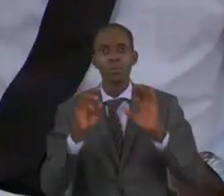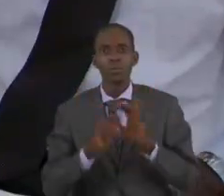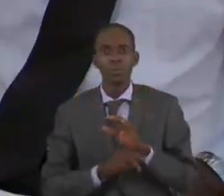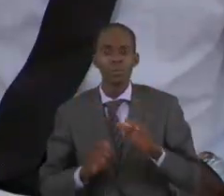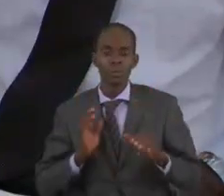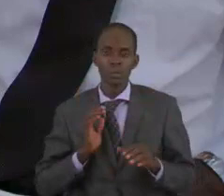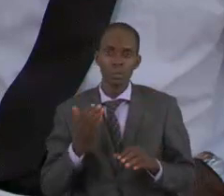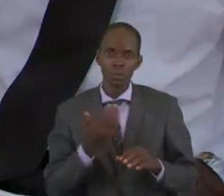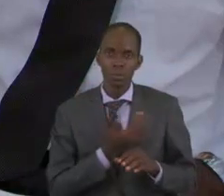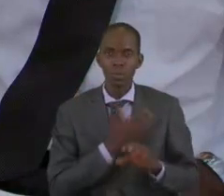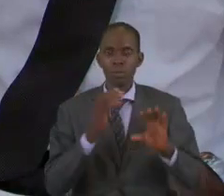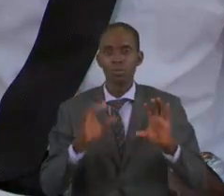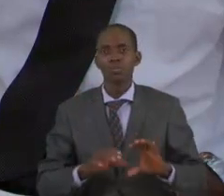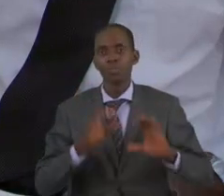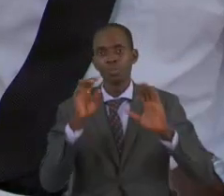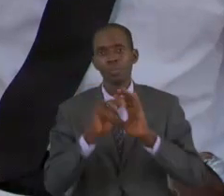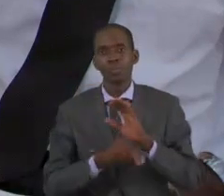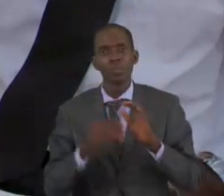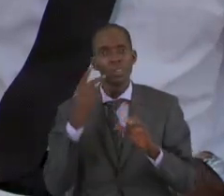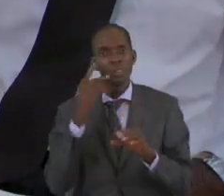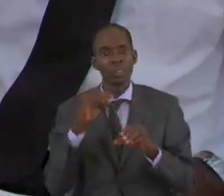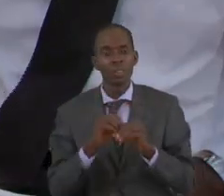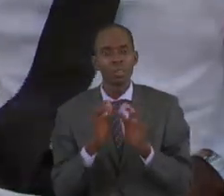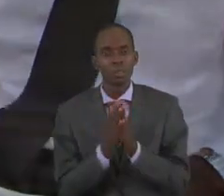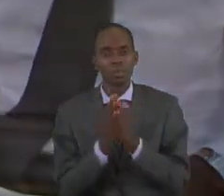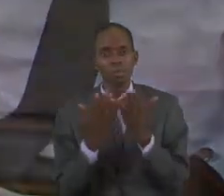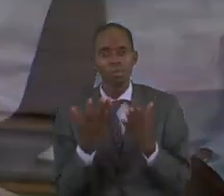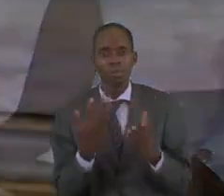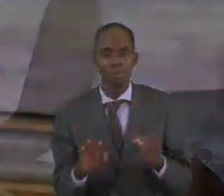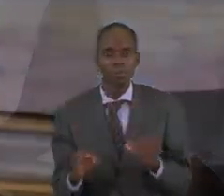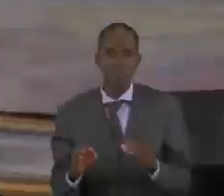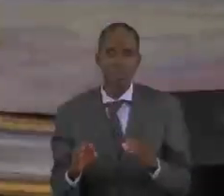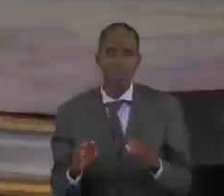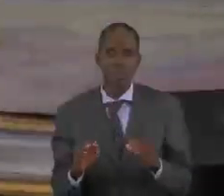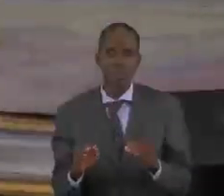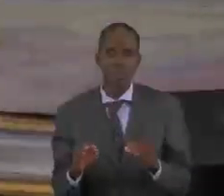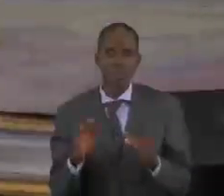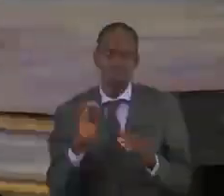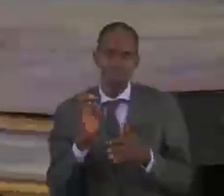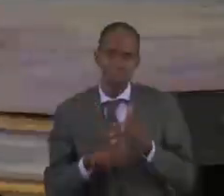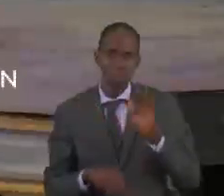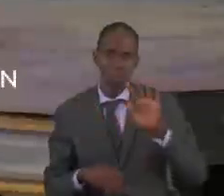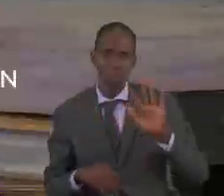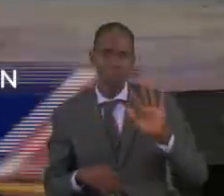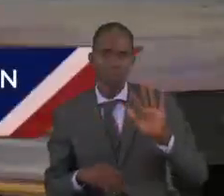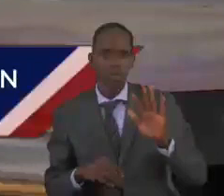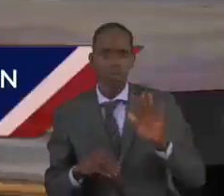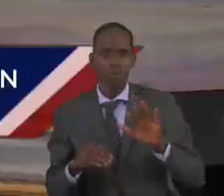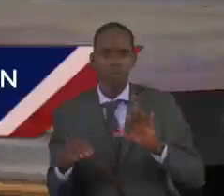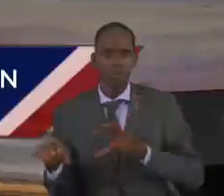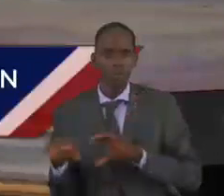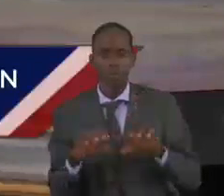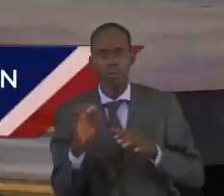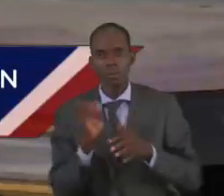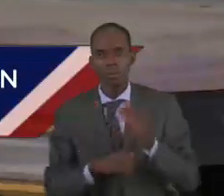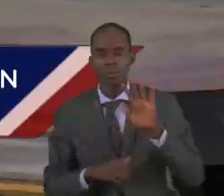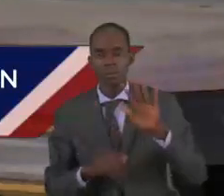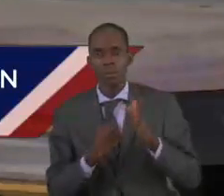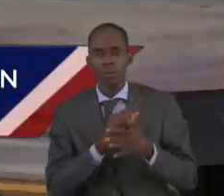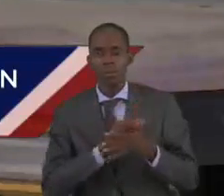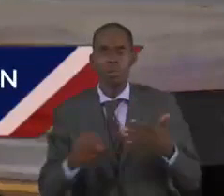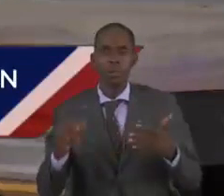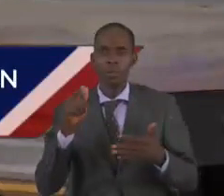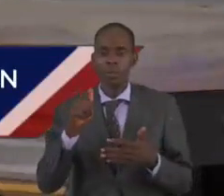our commitment. We're looking at chapter 5, verse 28. In chapter 5, verse